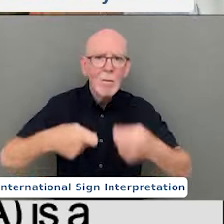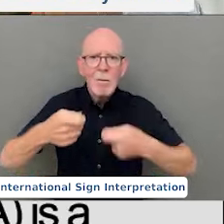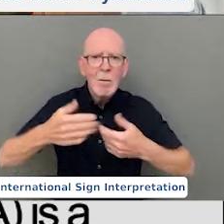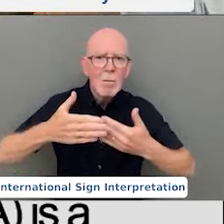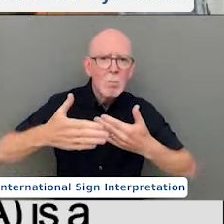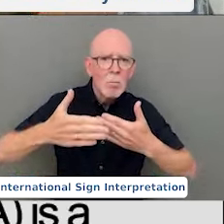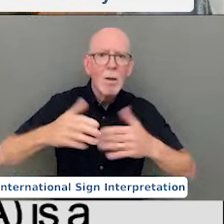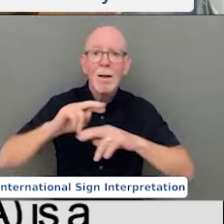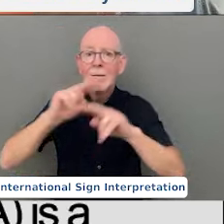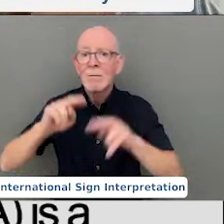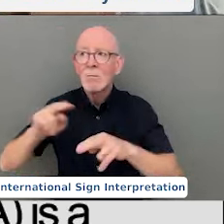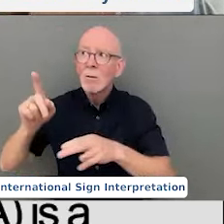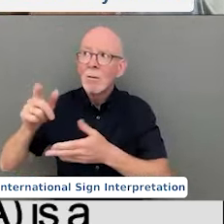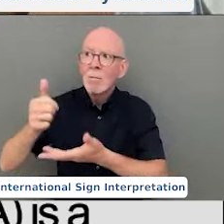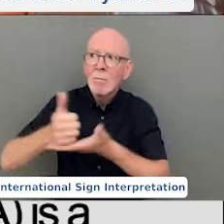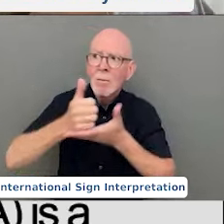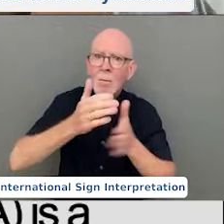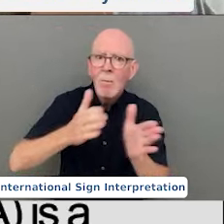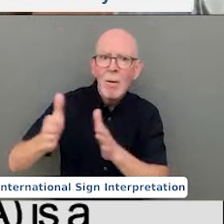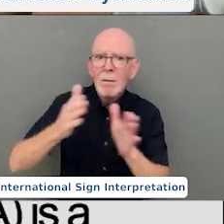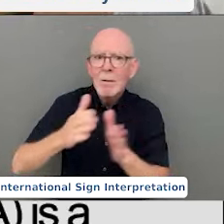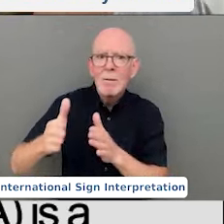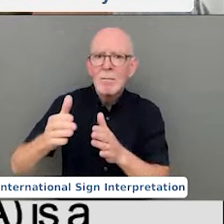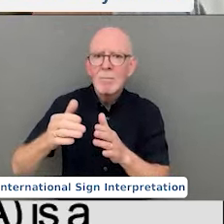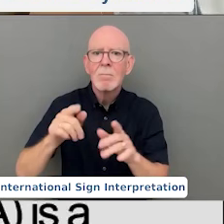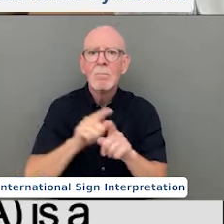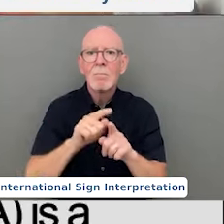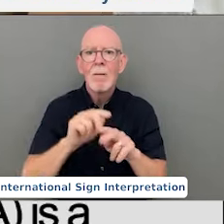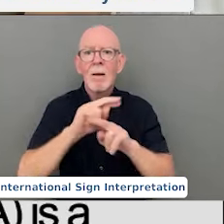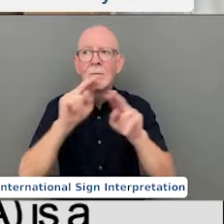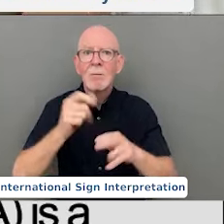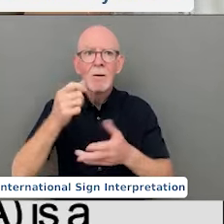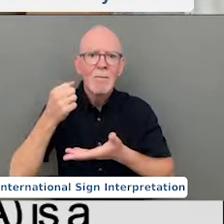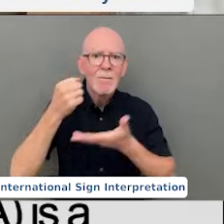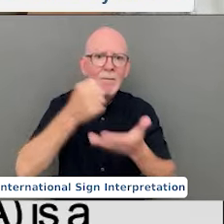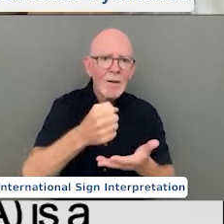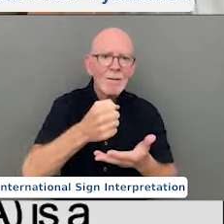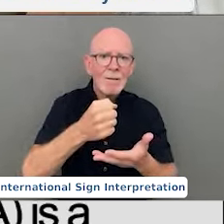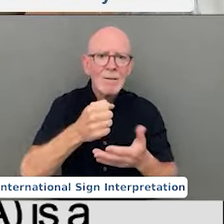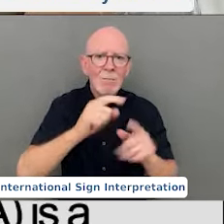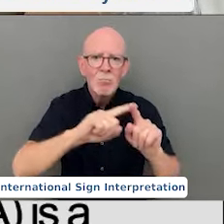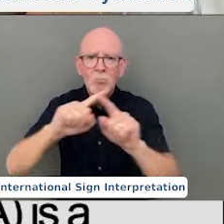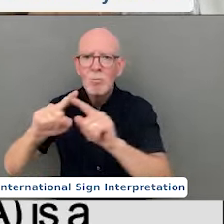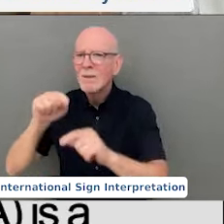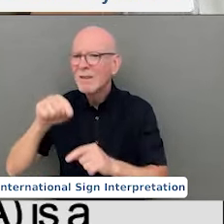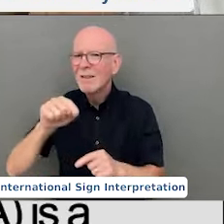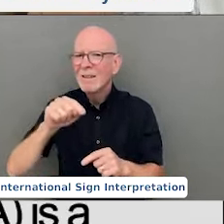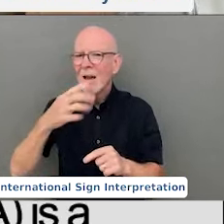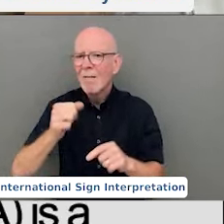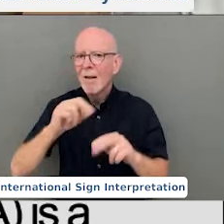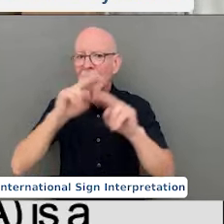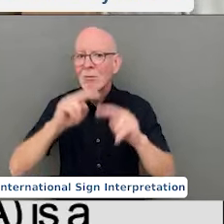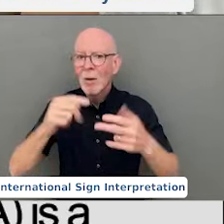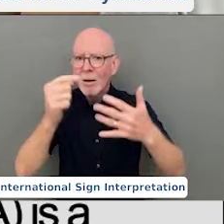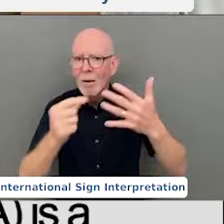annual budget formulation, but also some of that more kind of strategic planning, medium-term expenditure frameworks, broader